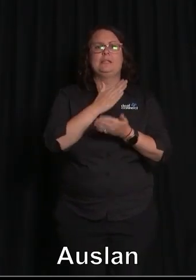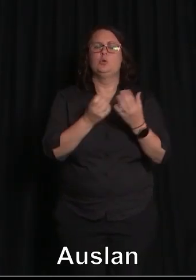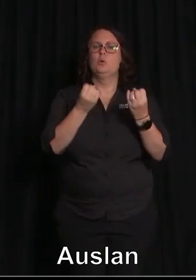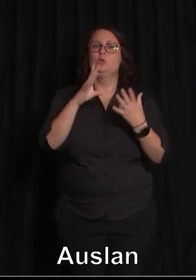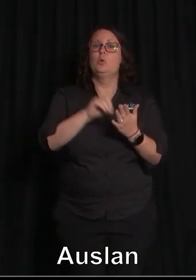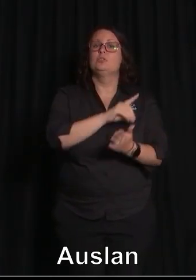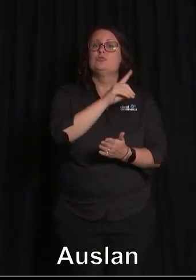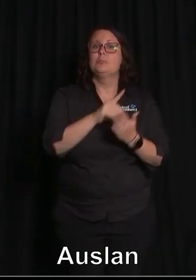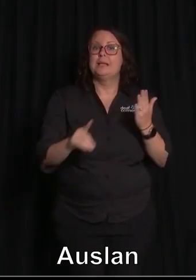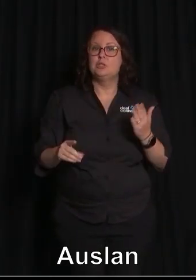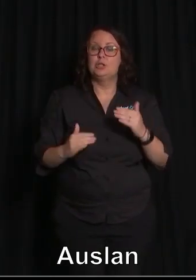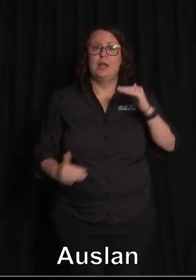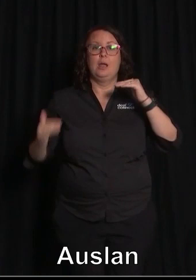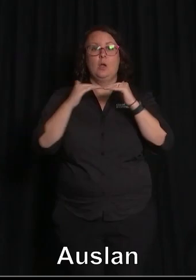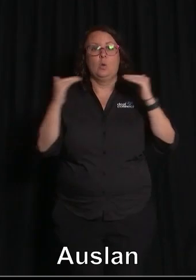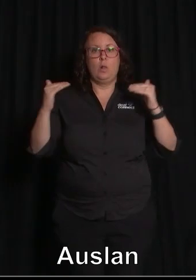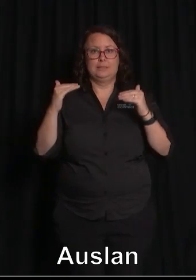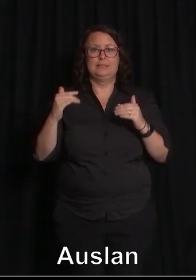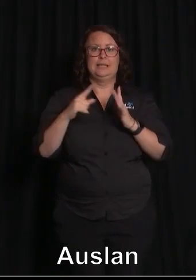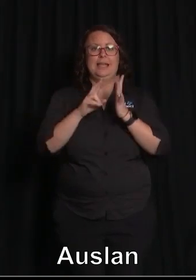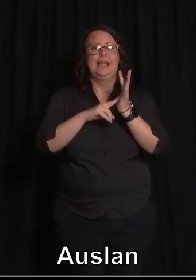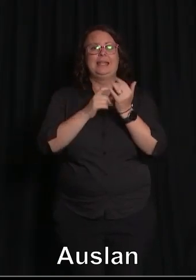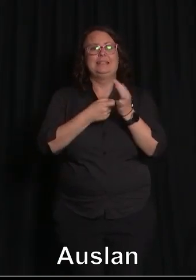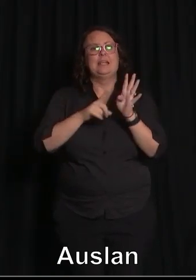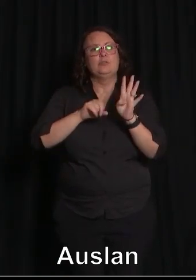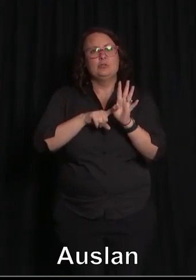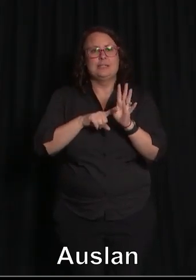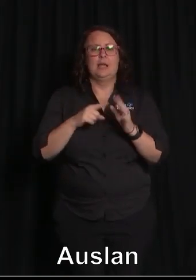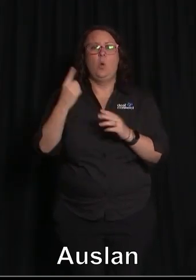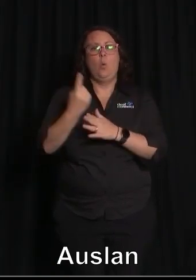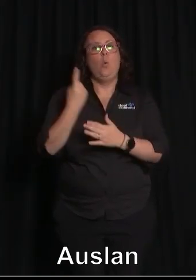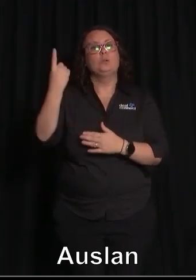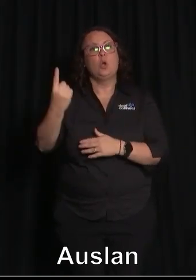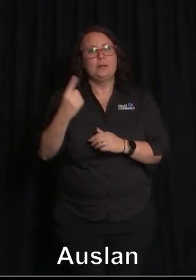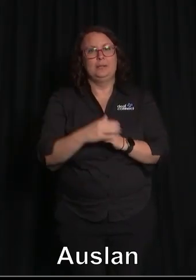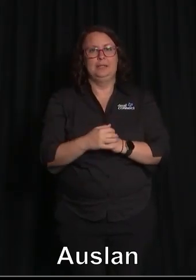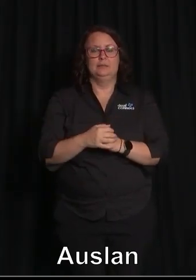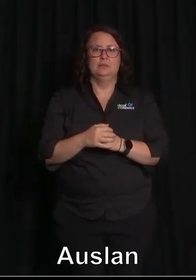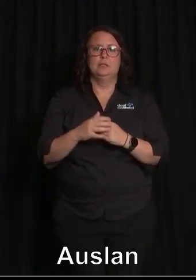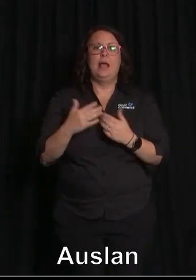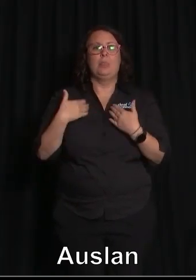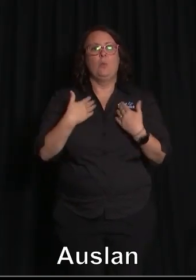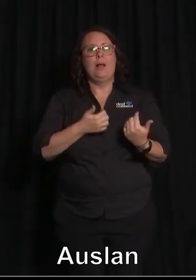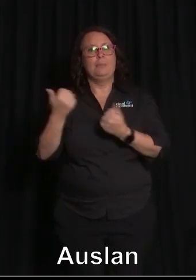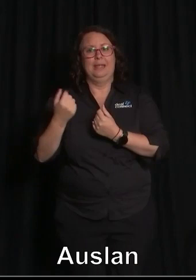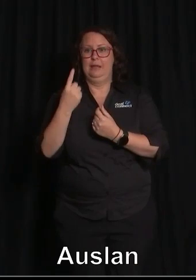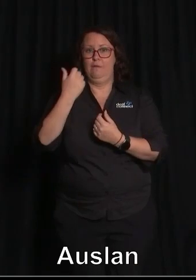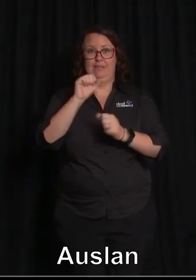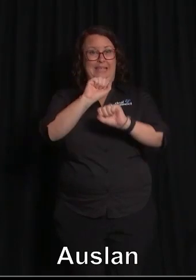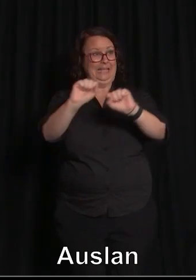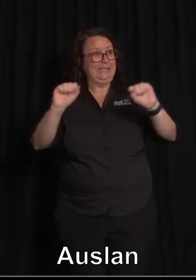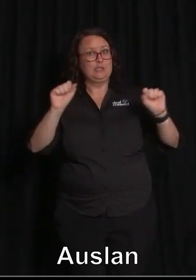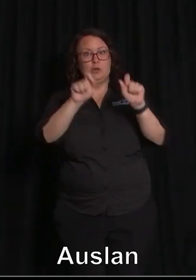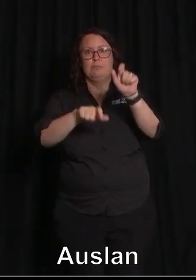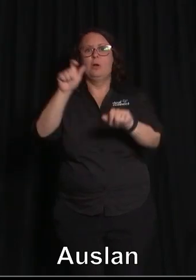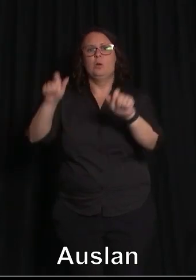privacy, integrity, autonomy, centering dignity of people and well-being of individuals is really, really